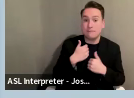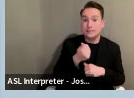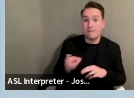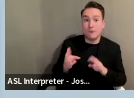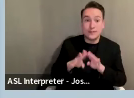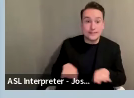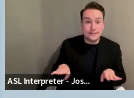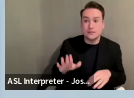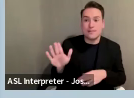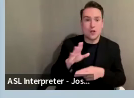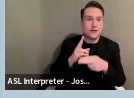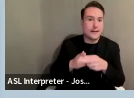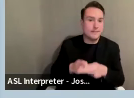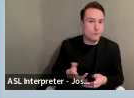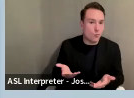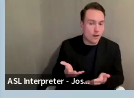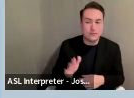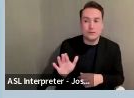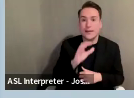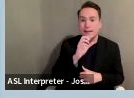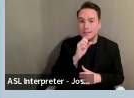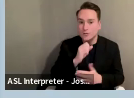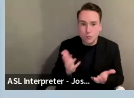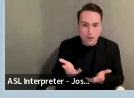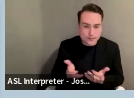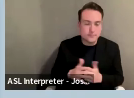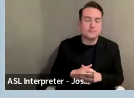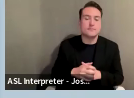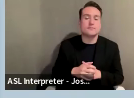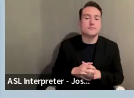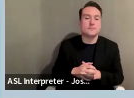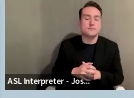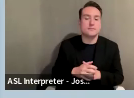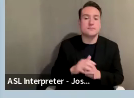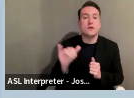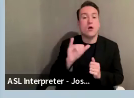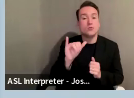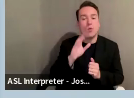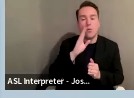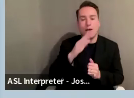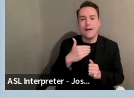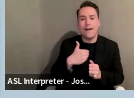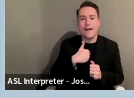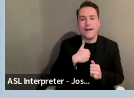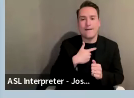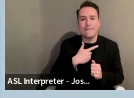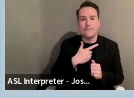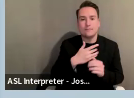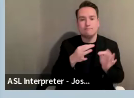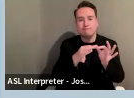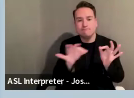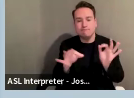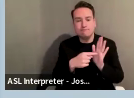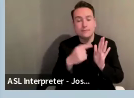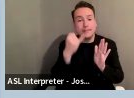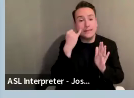legal names, their ages are this. It's also going to have language where if you have minor